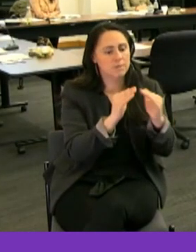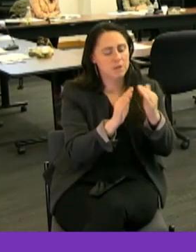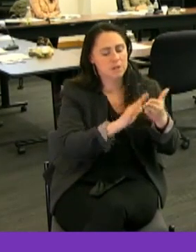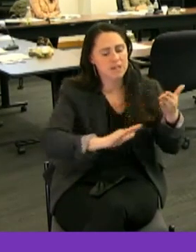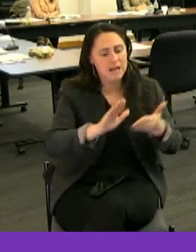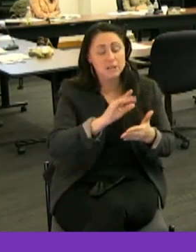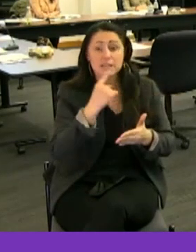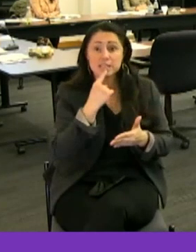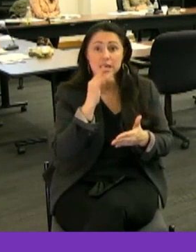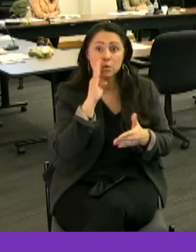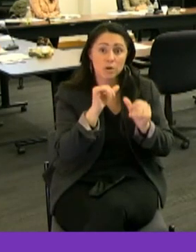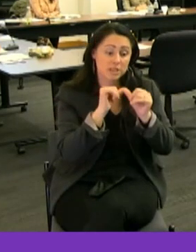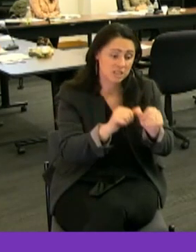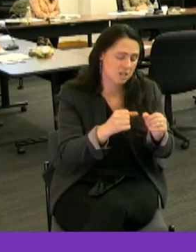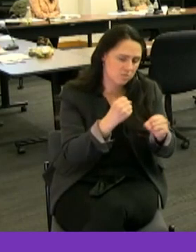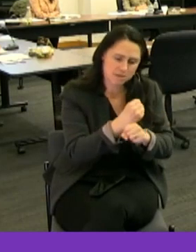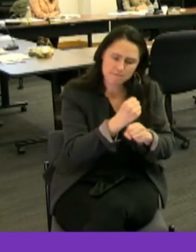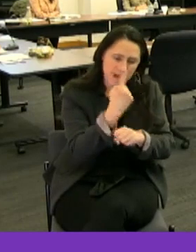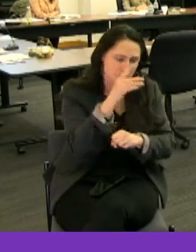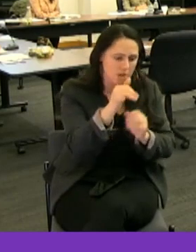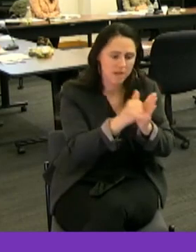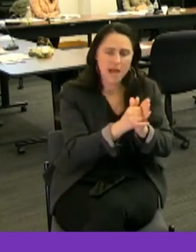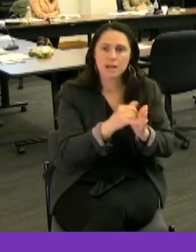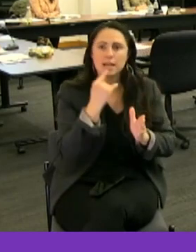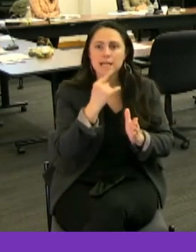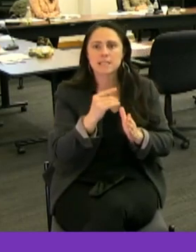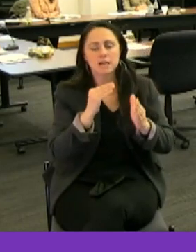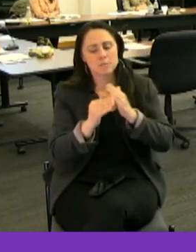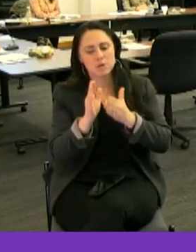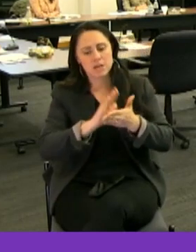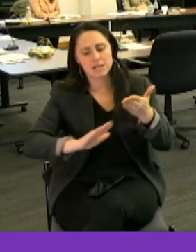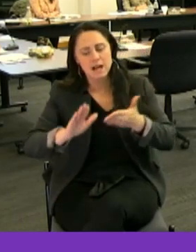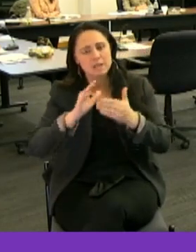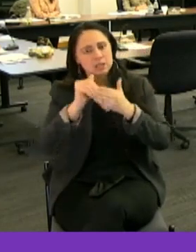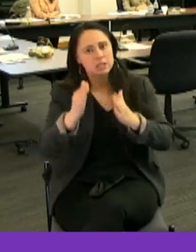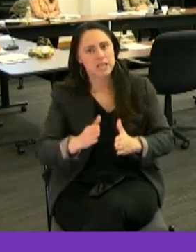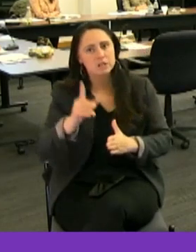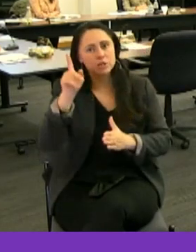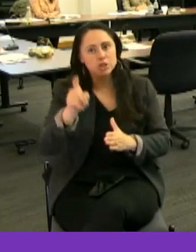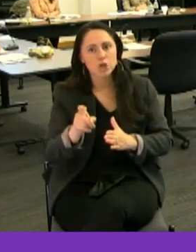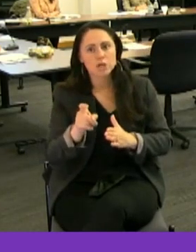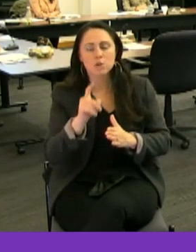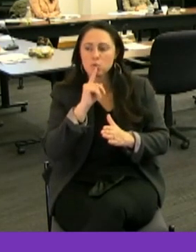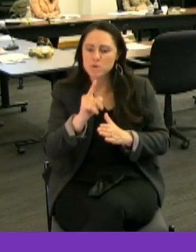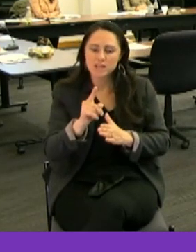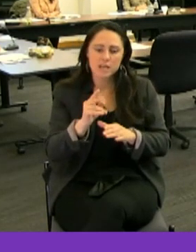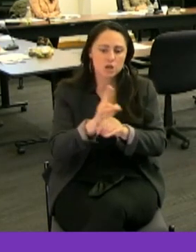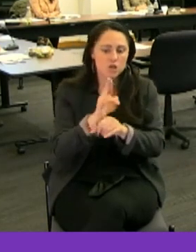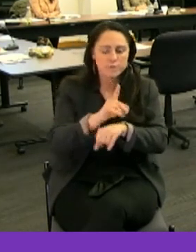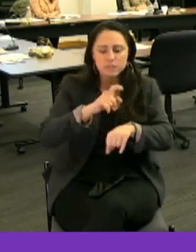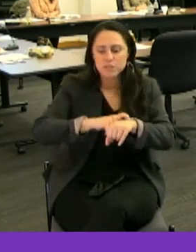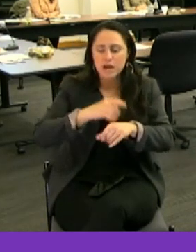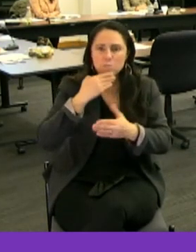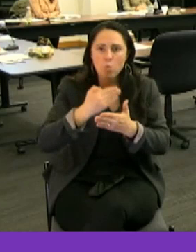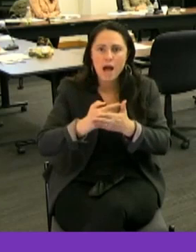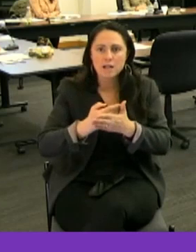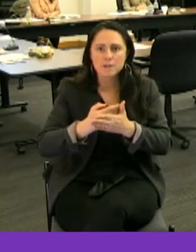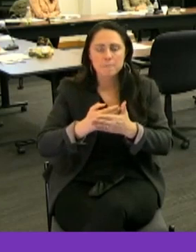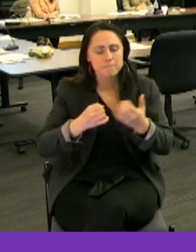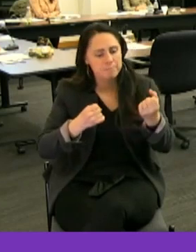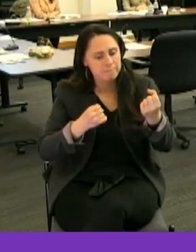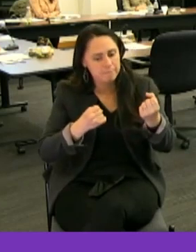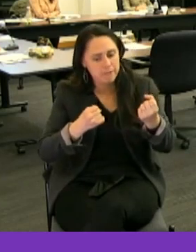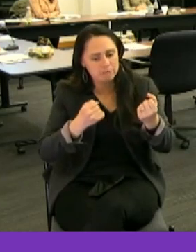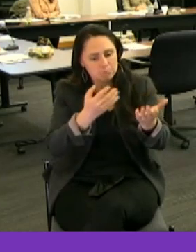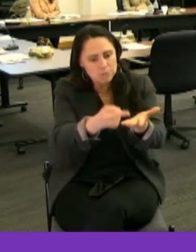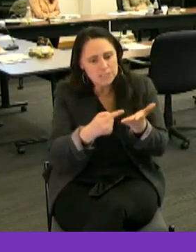going to continue to fight for that. He urged that community college leaders make most of their time advocating with legislators, which is what we did